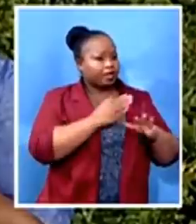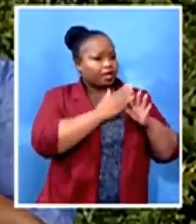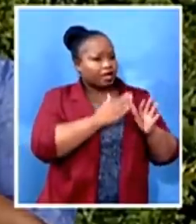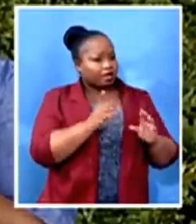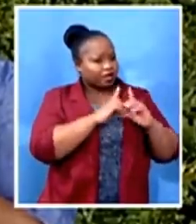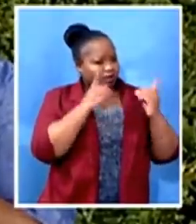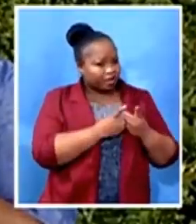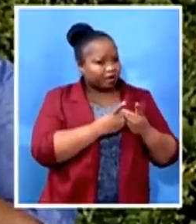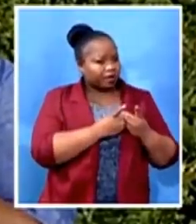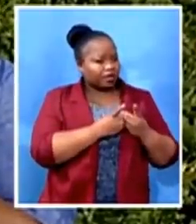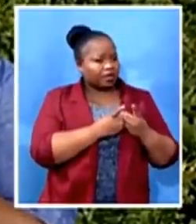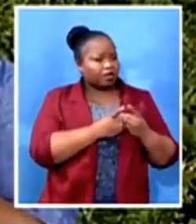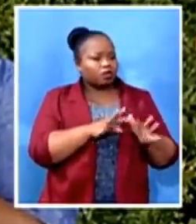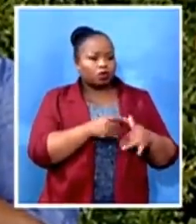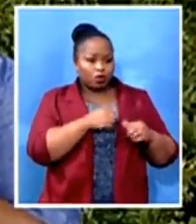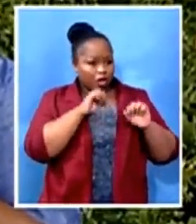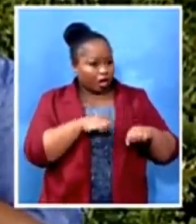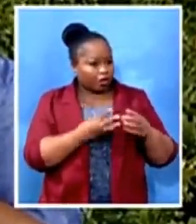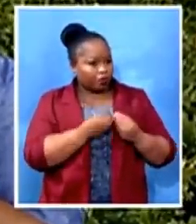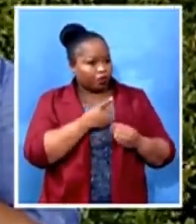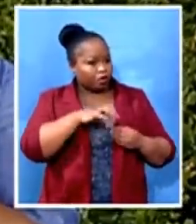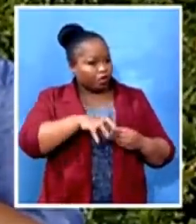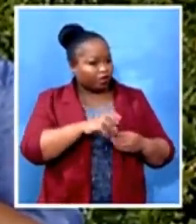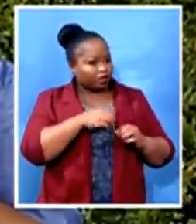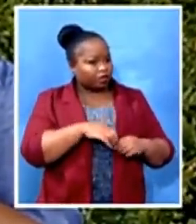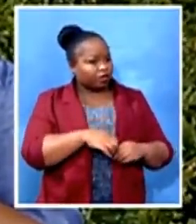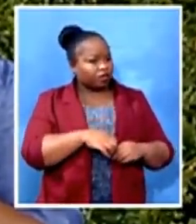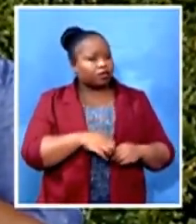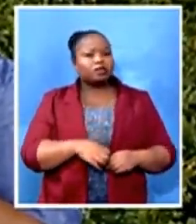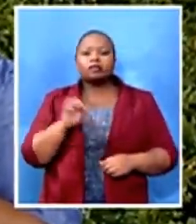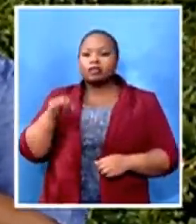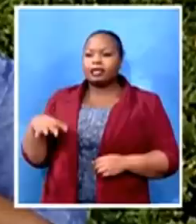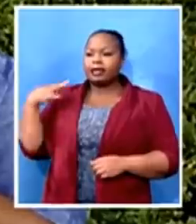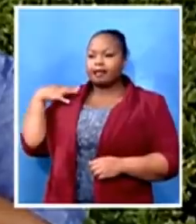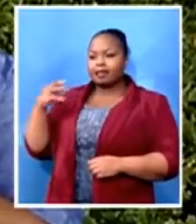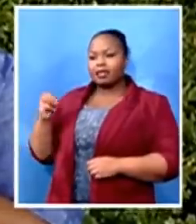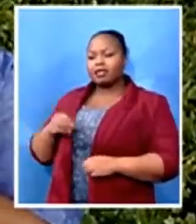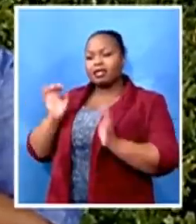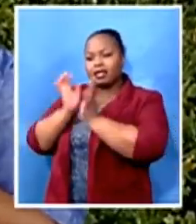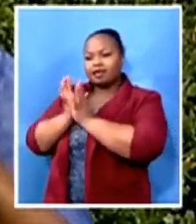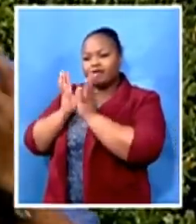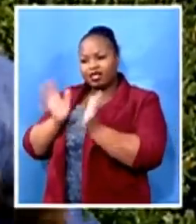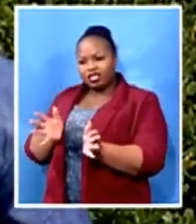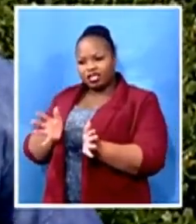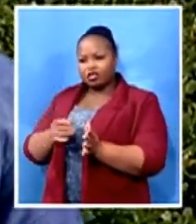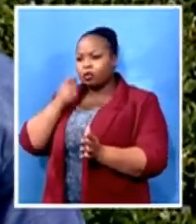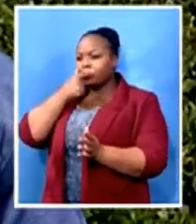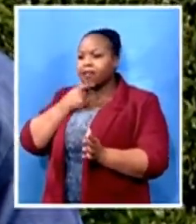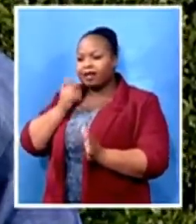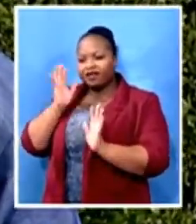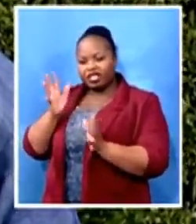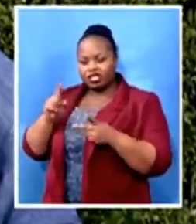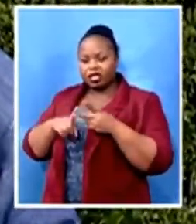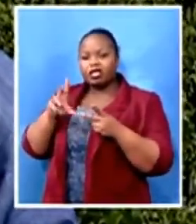Provincial Department. We met with the Minister. We met with the DG. That's the highest authority we have in